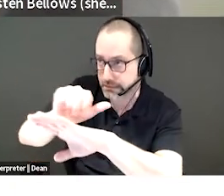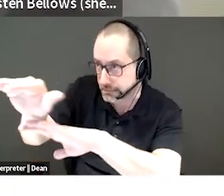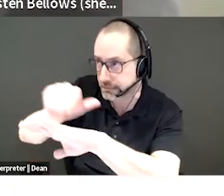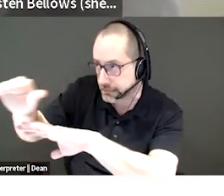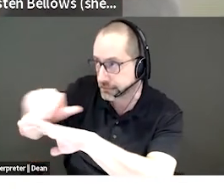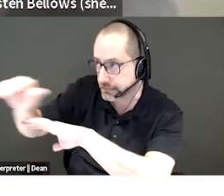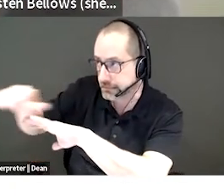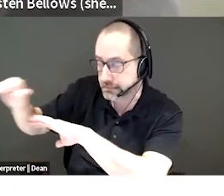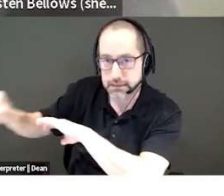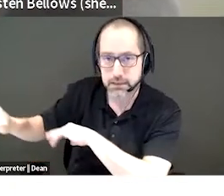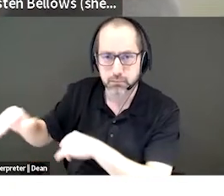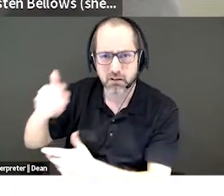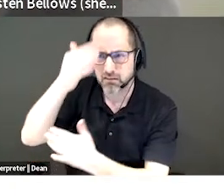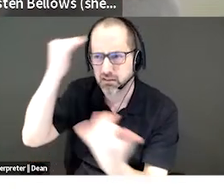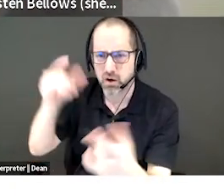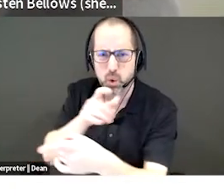Okay.